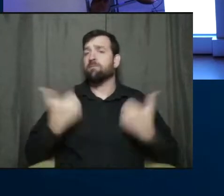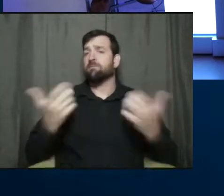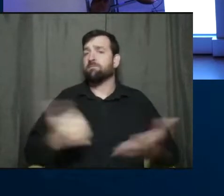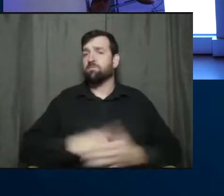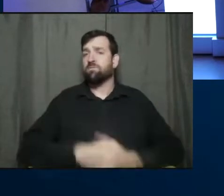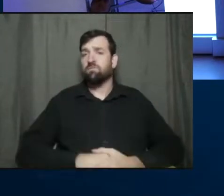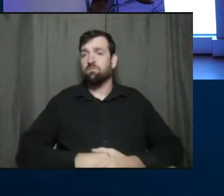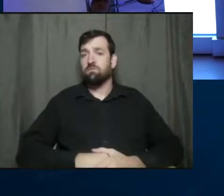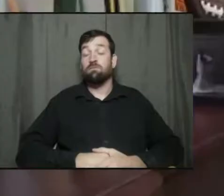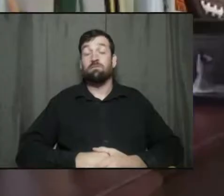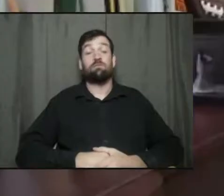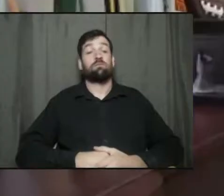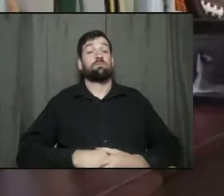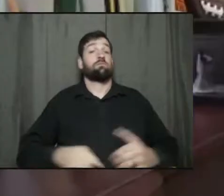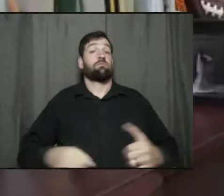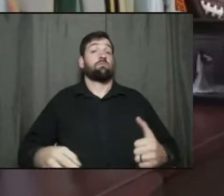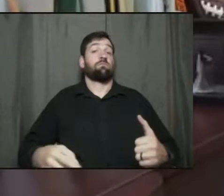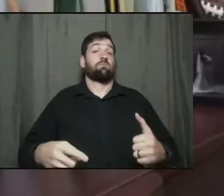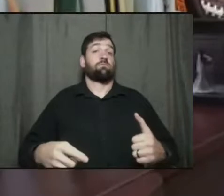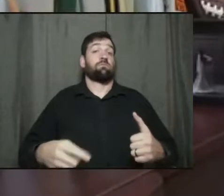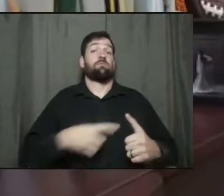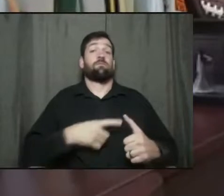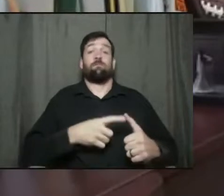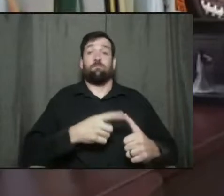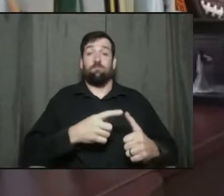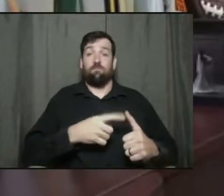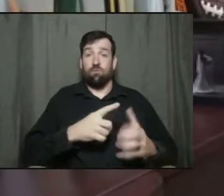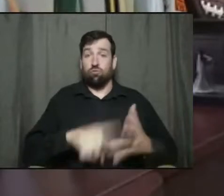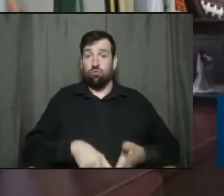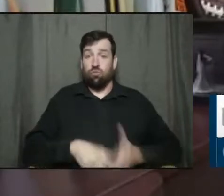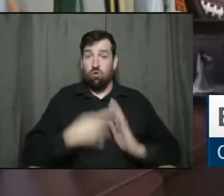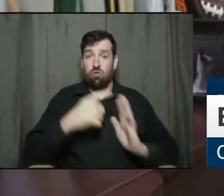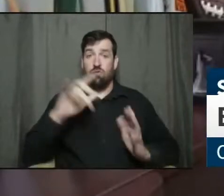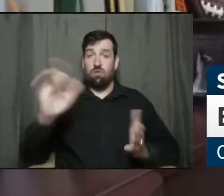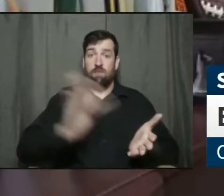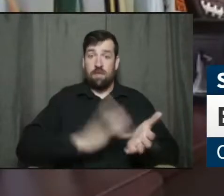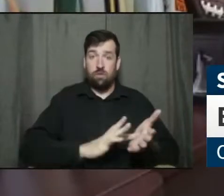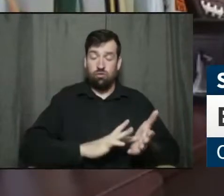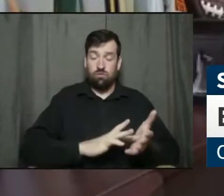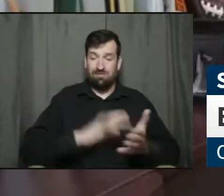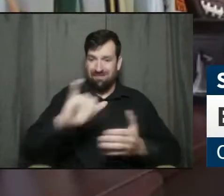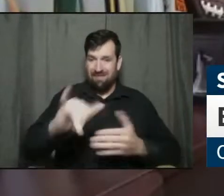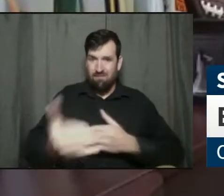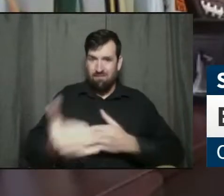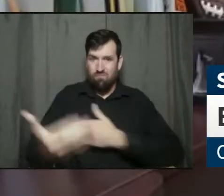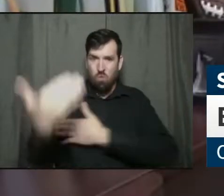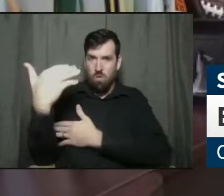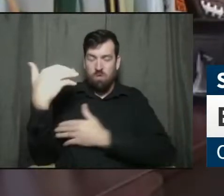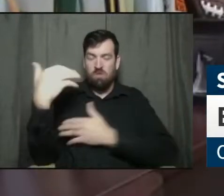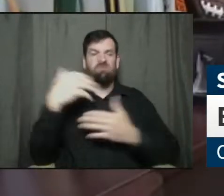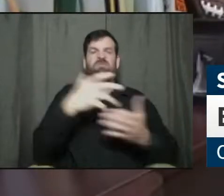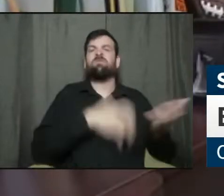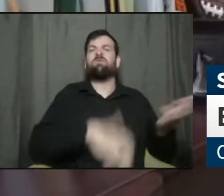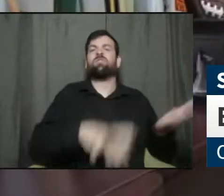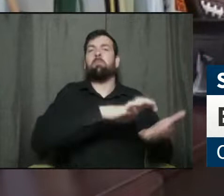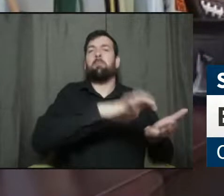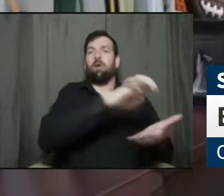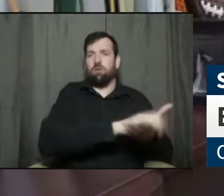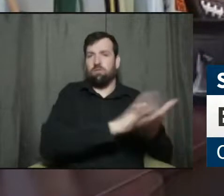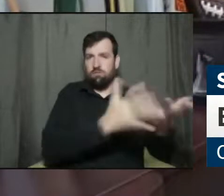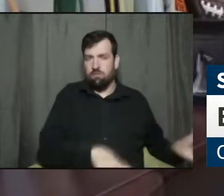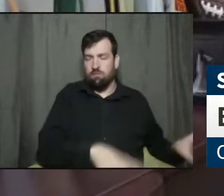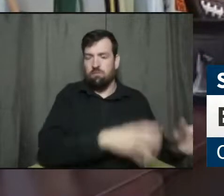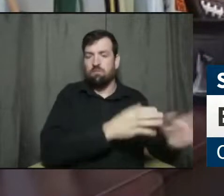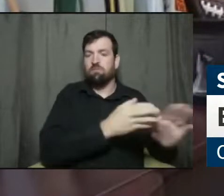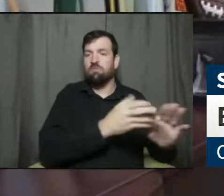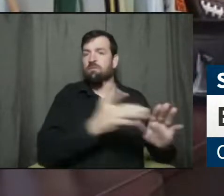So when I first started taking the medicine, that morning, this was a couple weeks after I got married, that morning I weighed myself